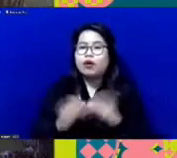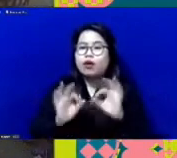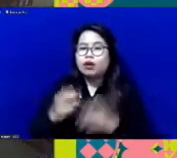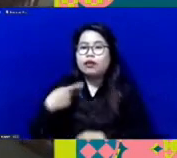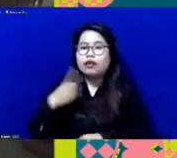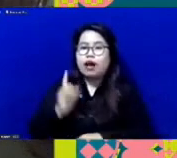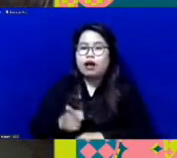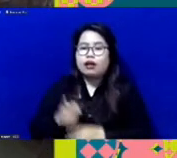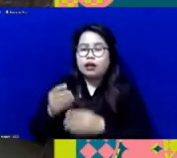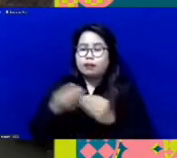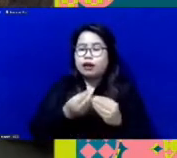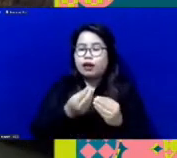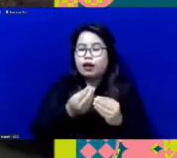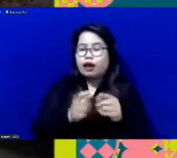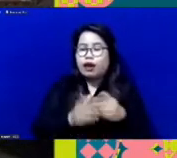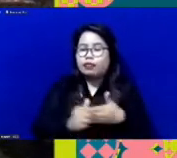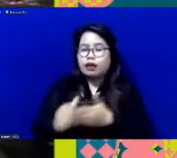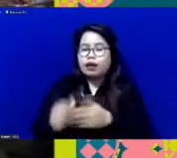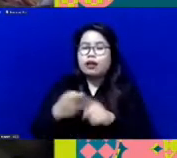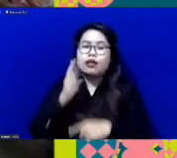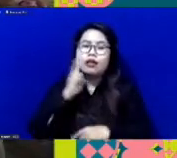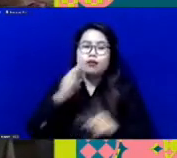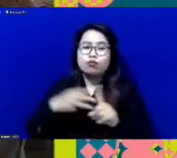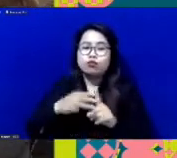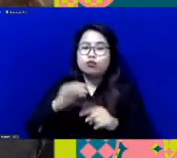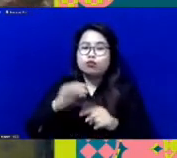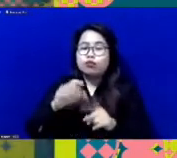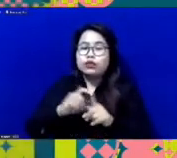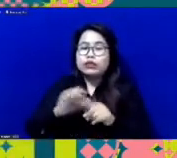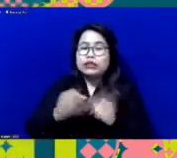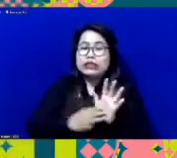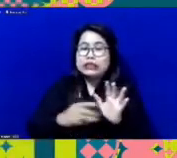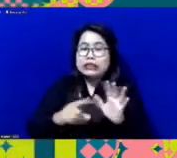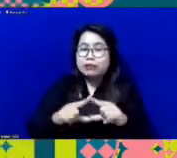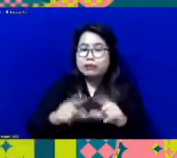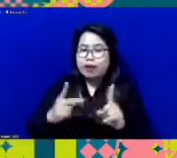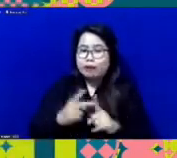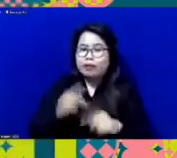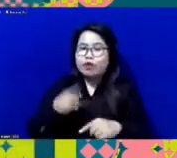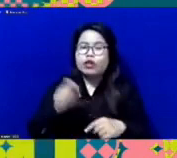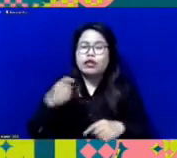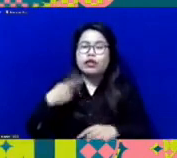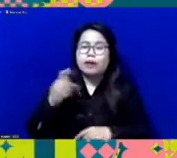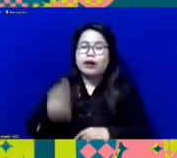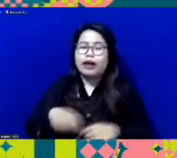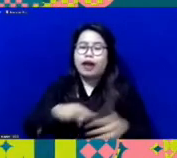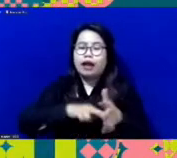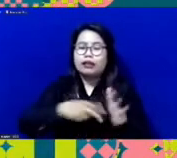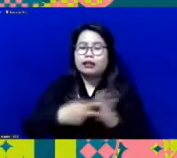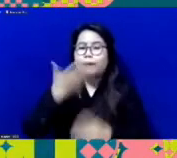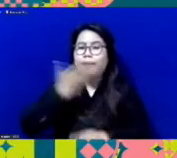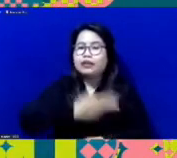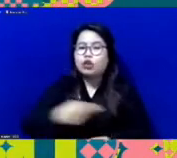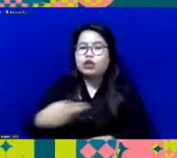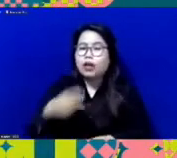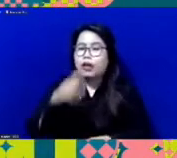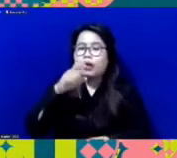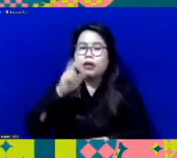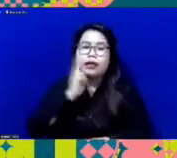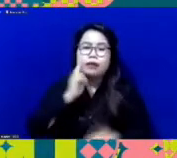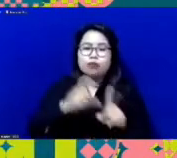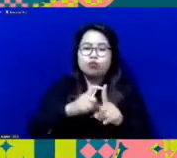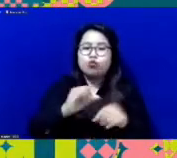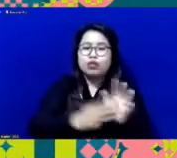Ibu means madam, so I'm just going to use the Indonesian phrases of Ibu Dimah and Bapak Tiko. Is that okay?